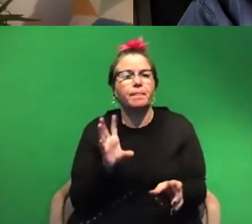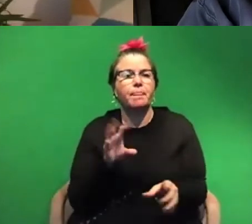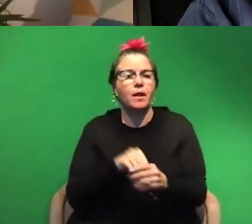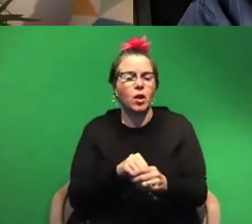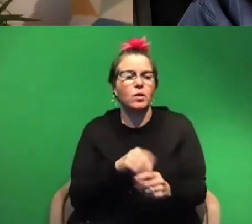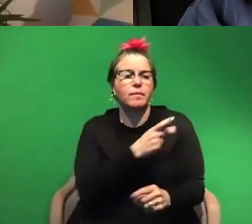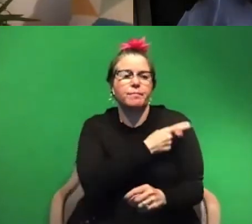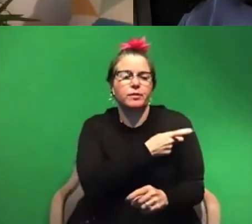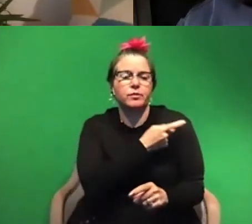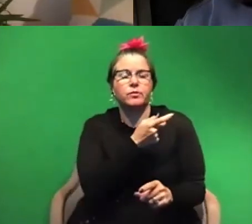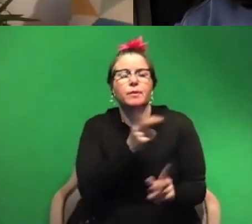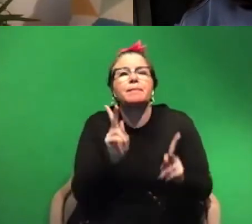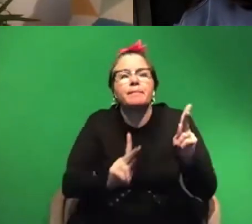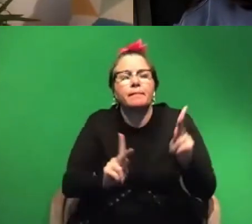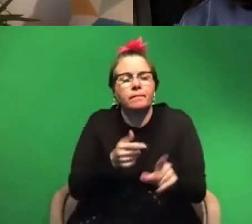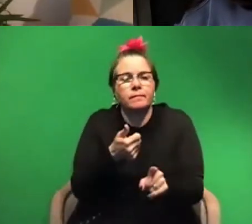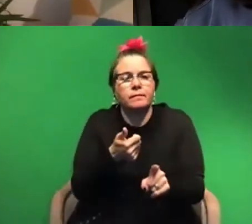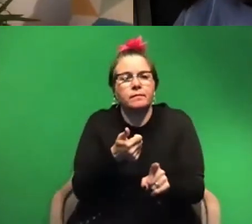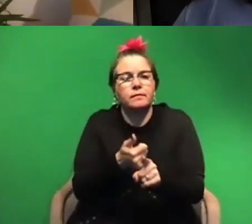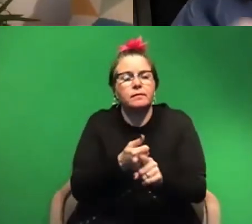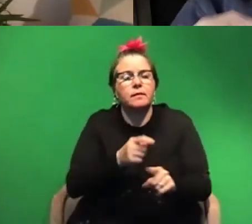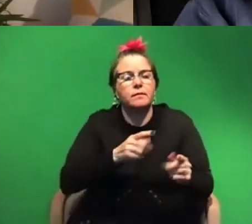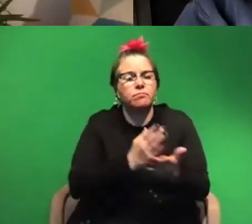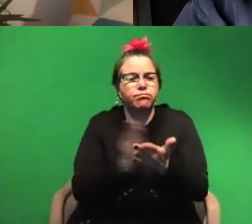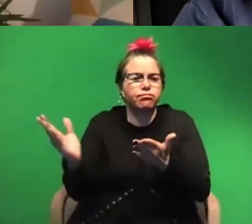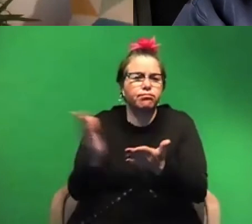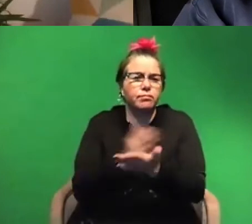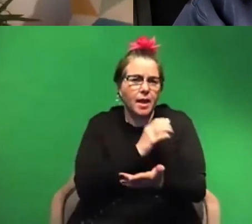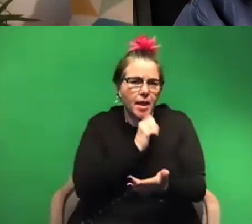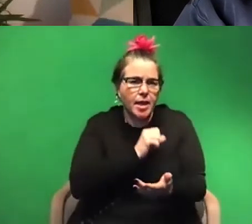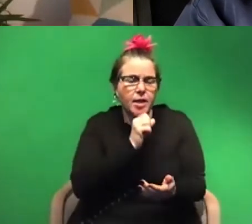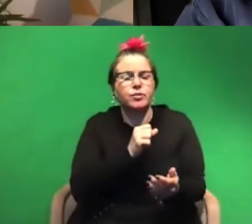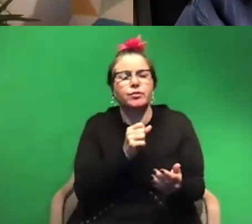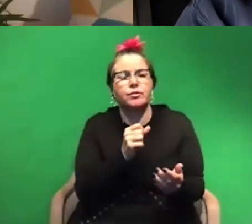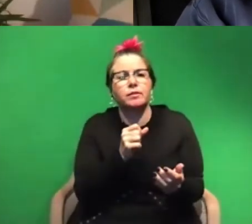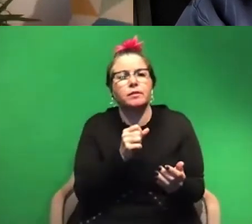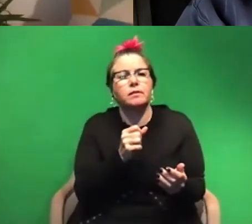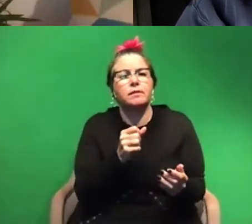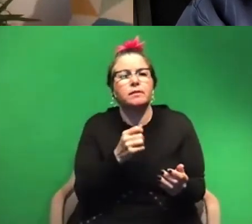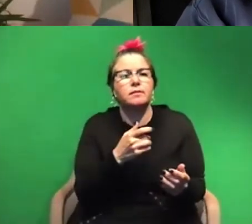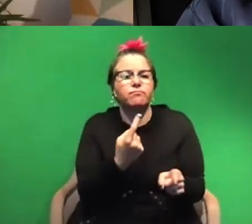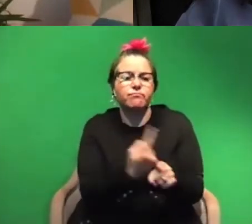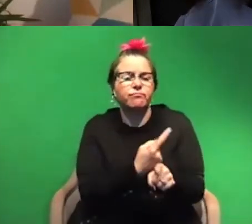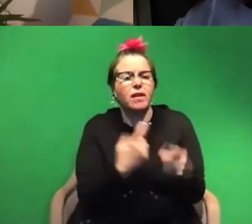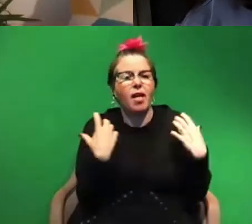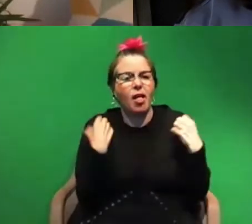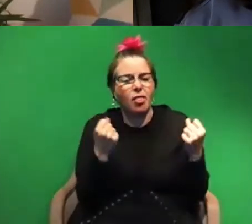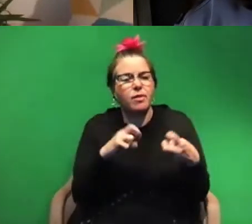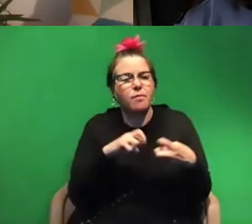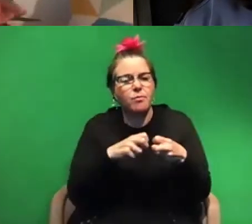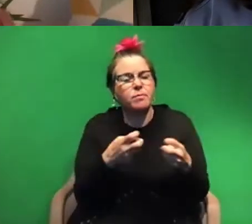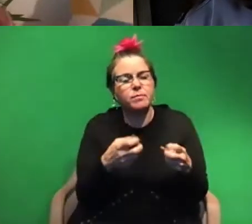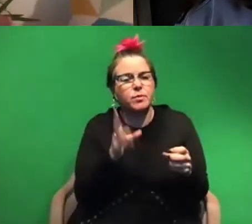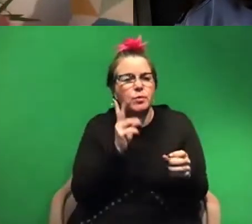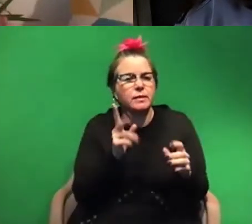patients or people of all age ranges of general health conditions that you'd normally see in the population.